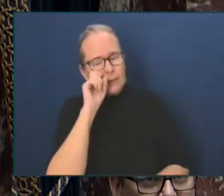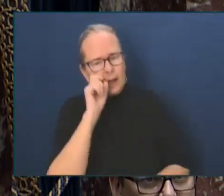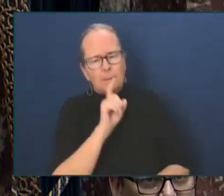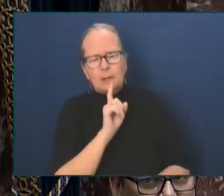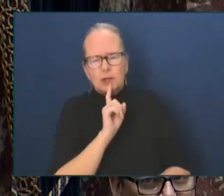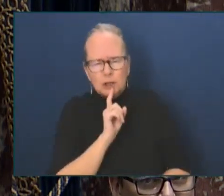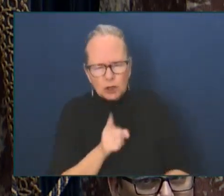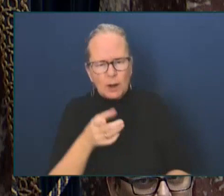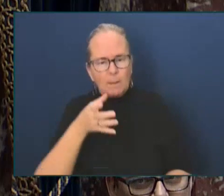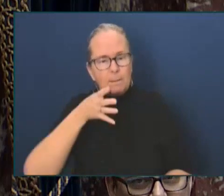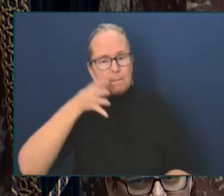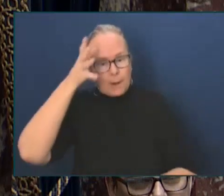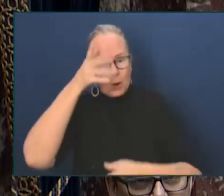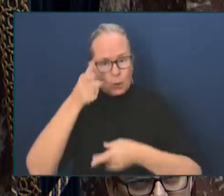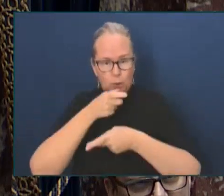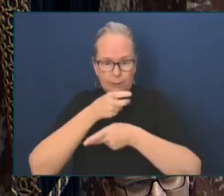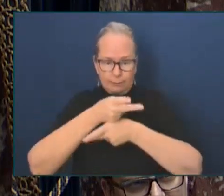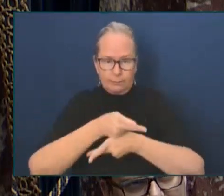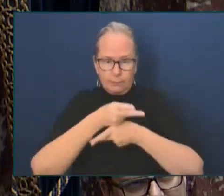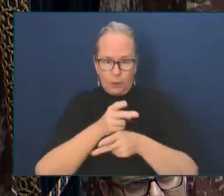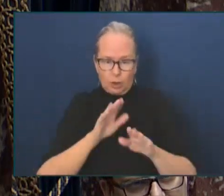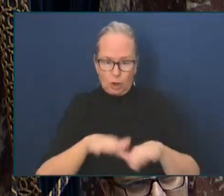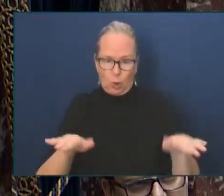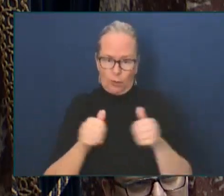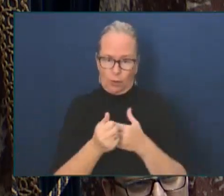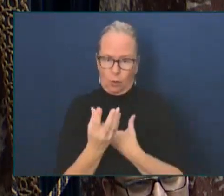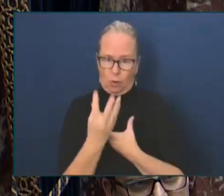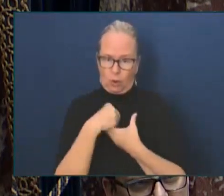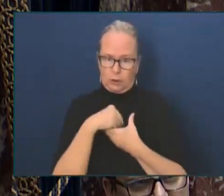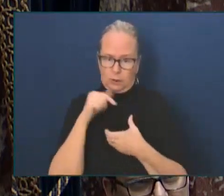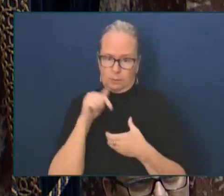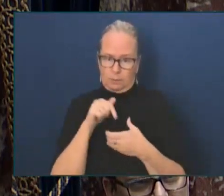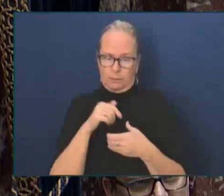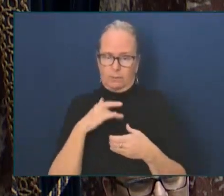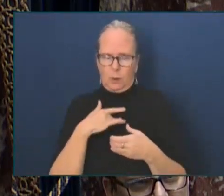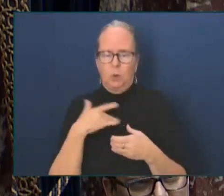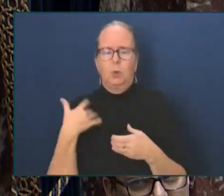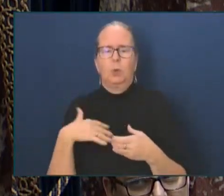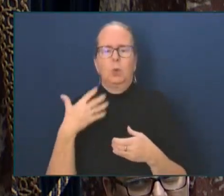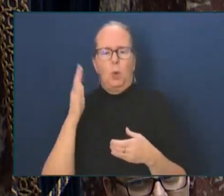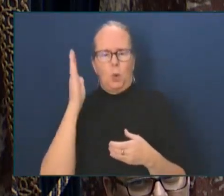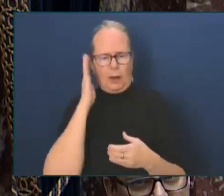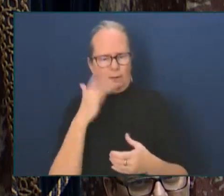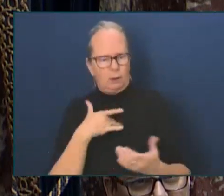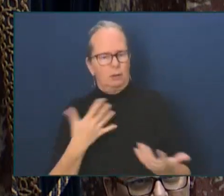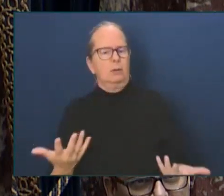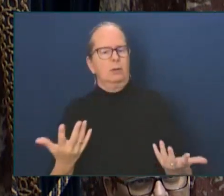new Premier doesn't have a different vision than the previous Premier and the Minister.